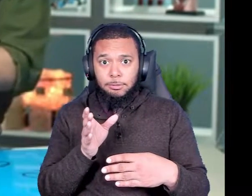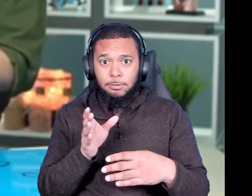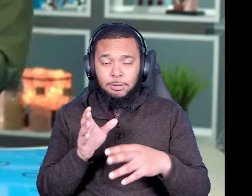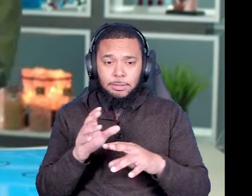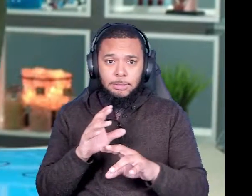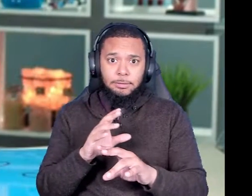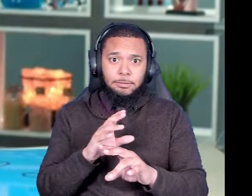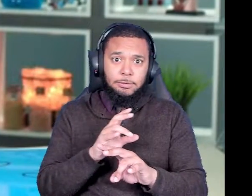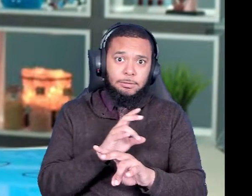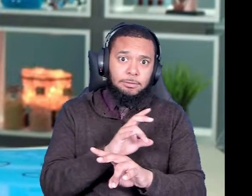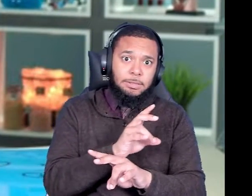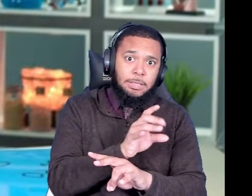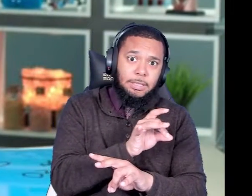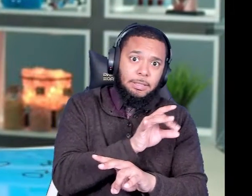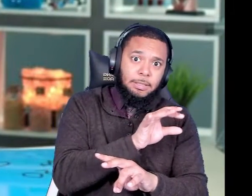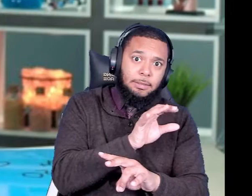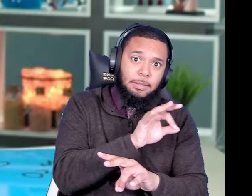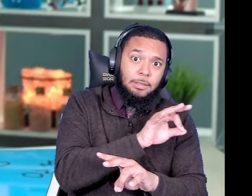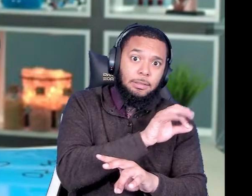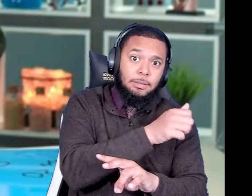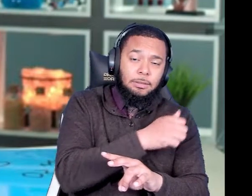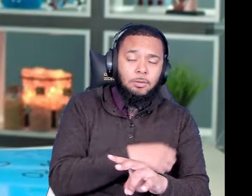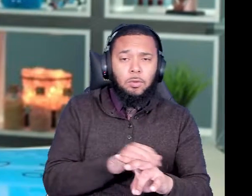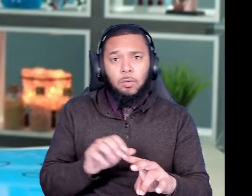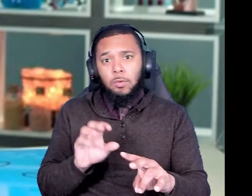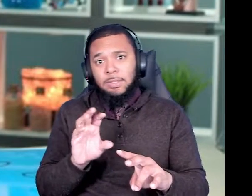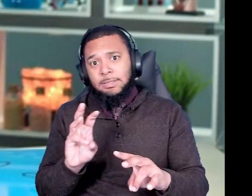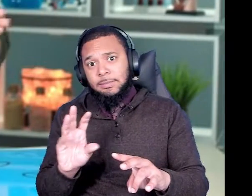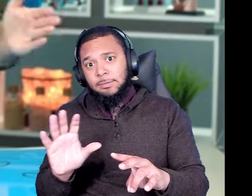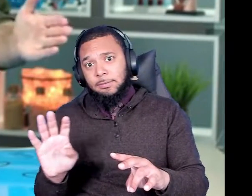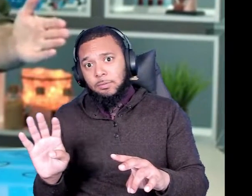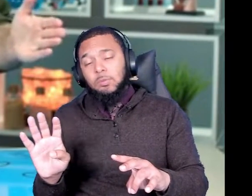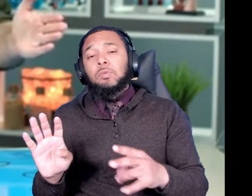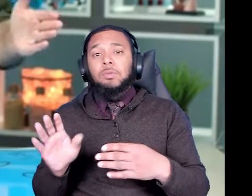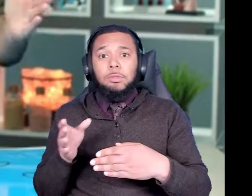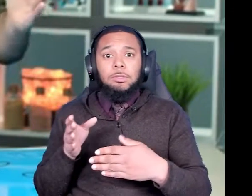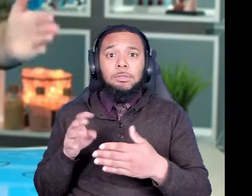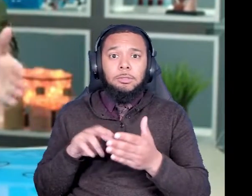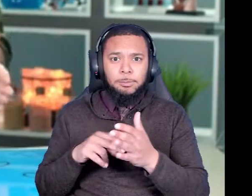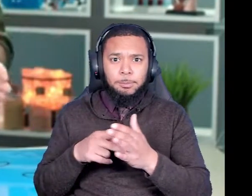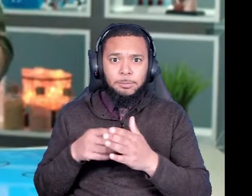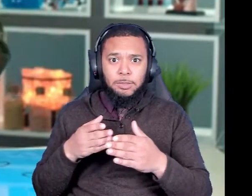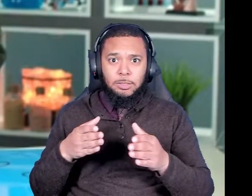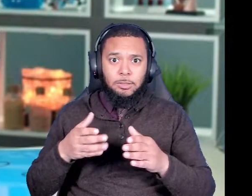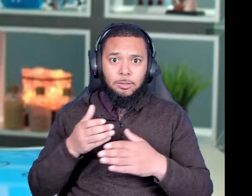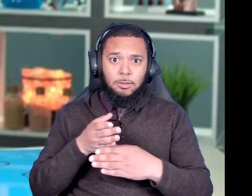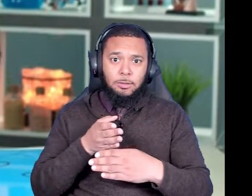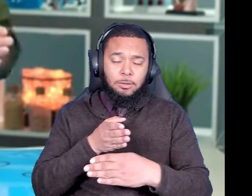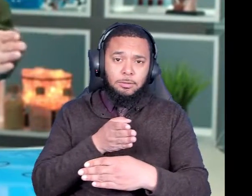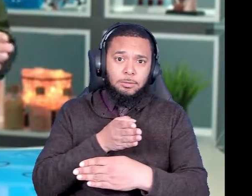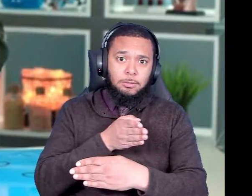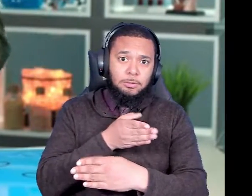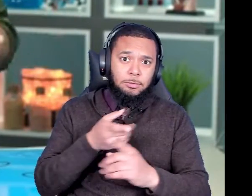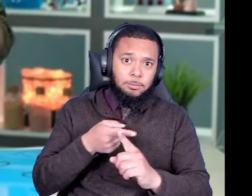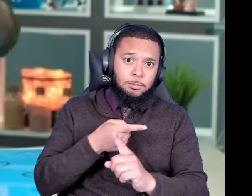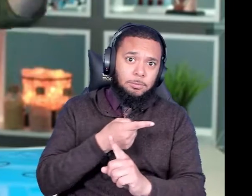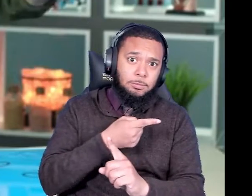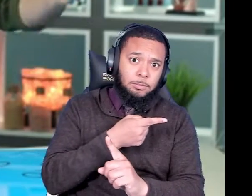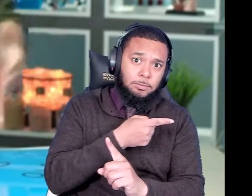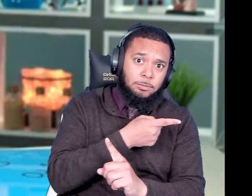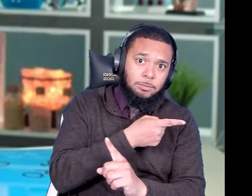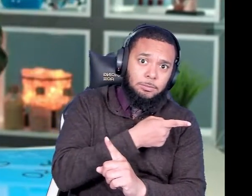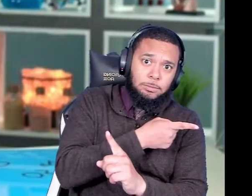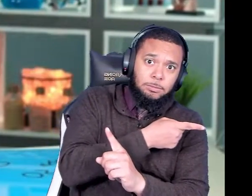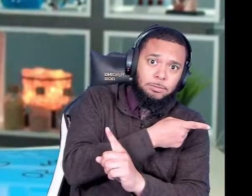a scale, and it's kind of a continuum, right? So the further away you get from 7 on either end, the